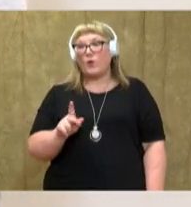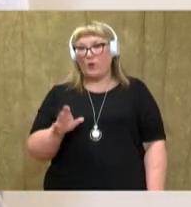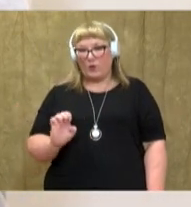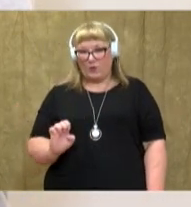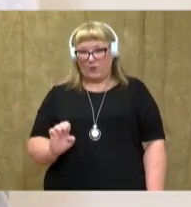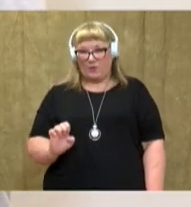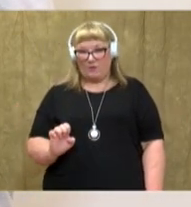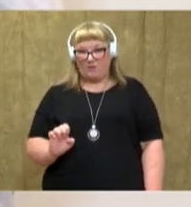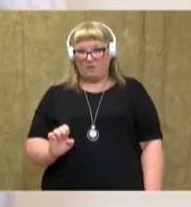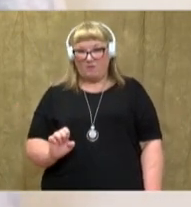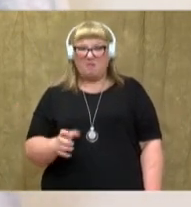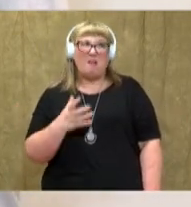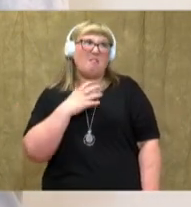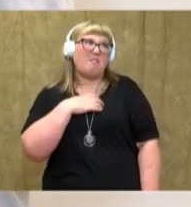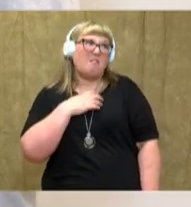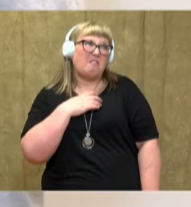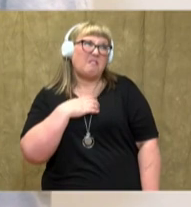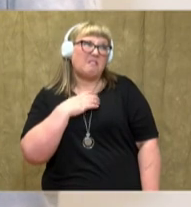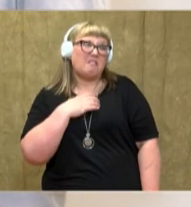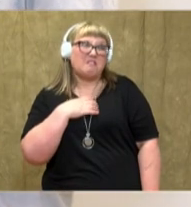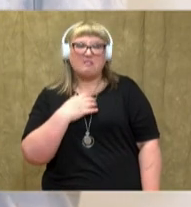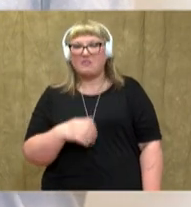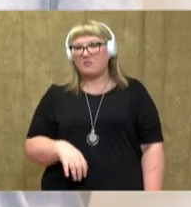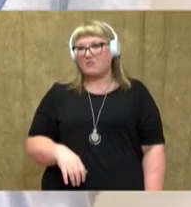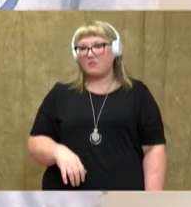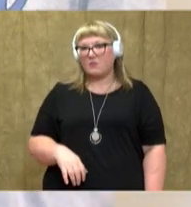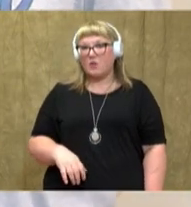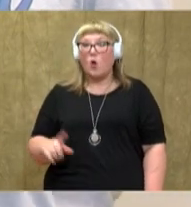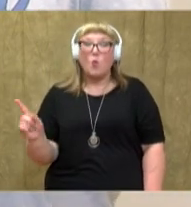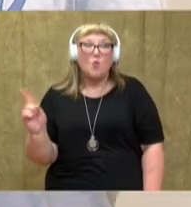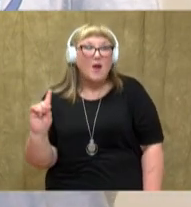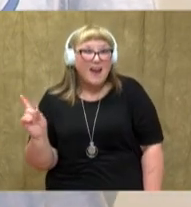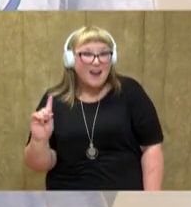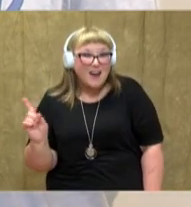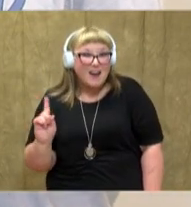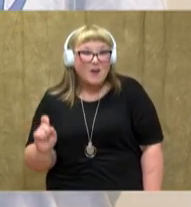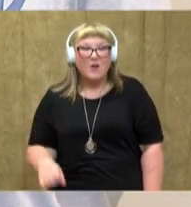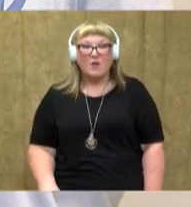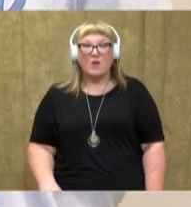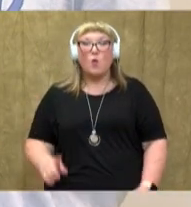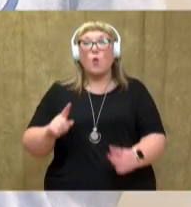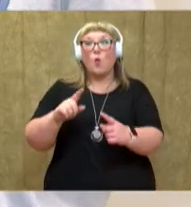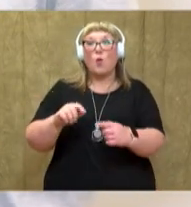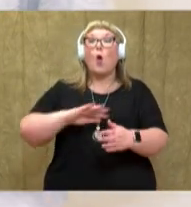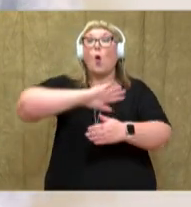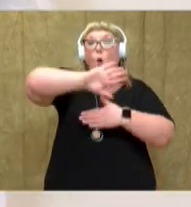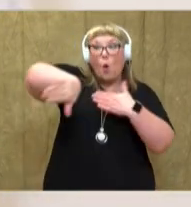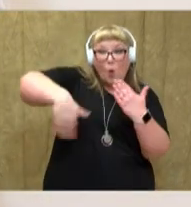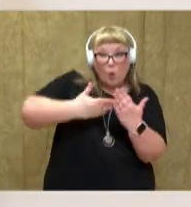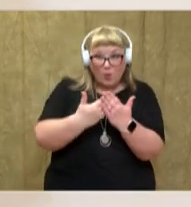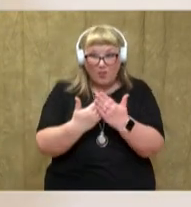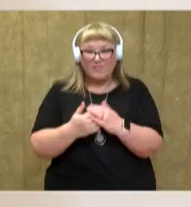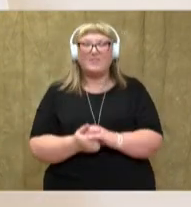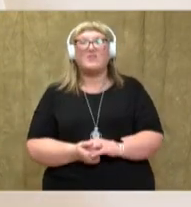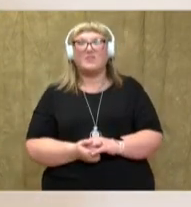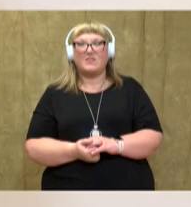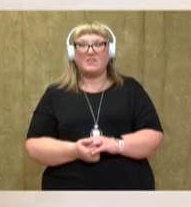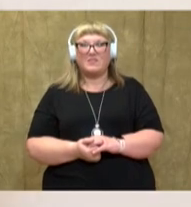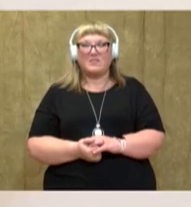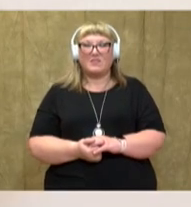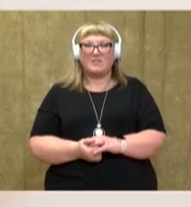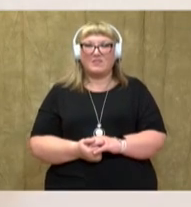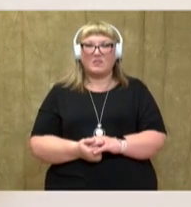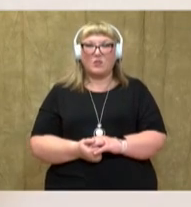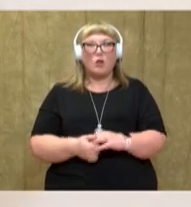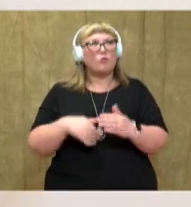Were, whine, where, and whole. Great job,